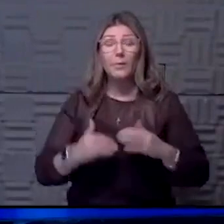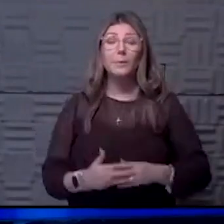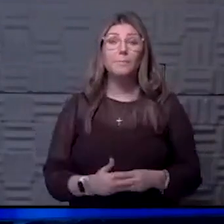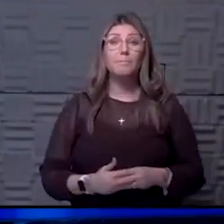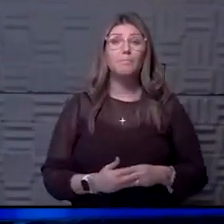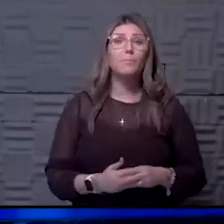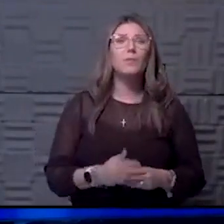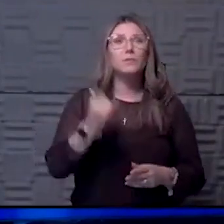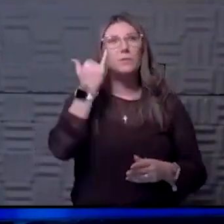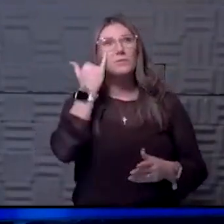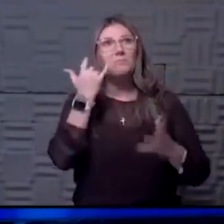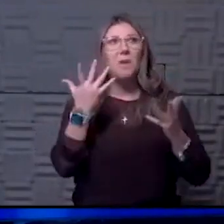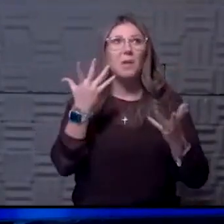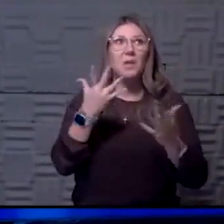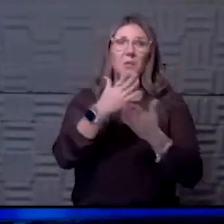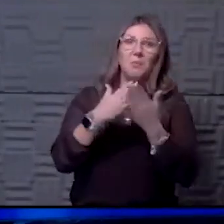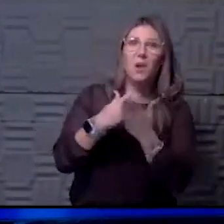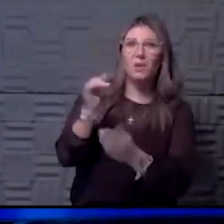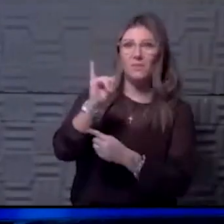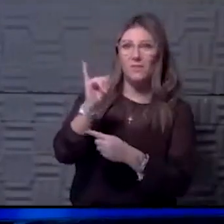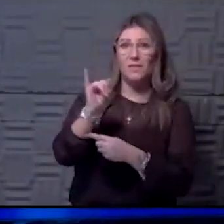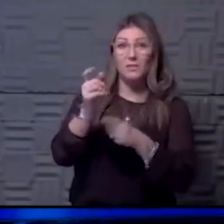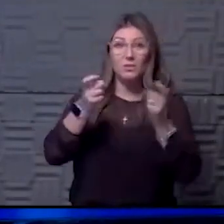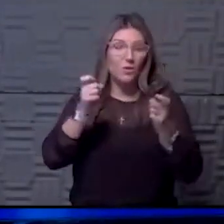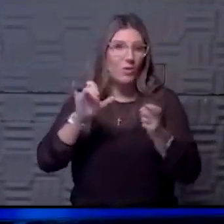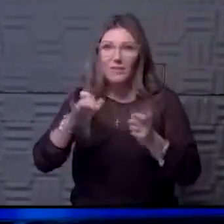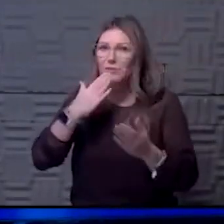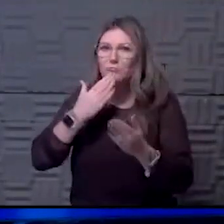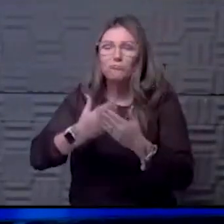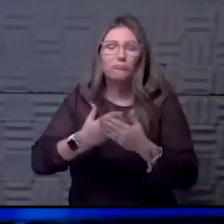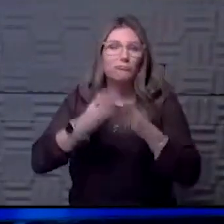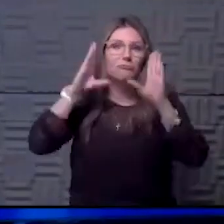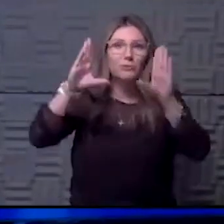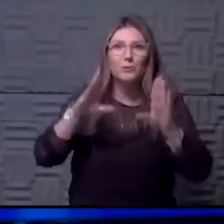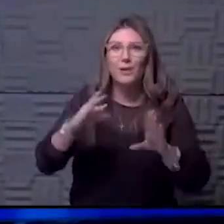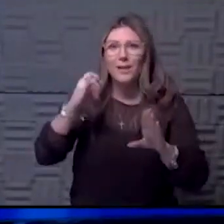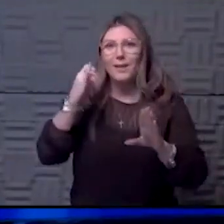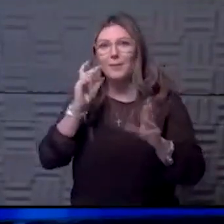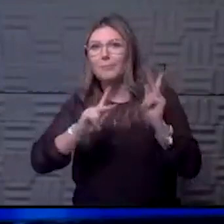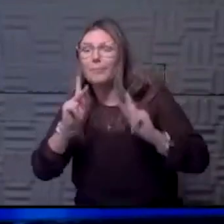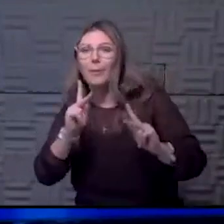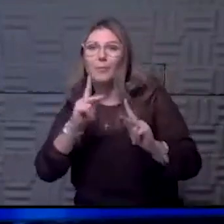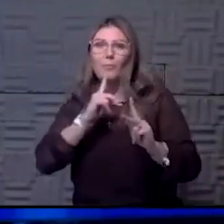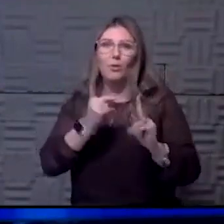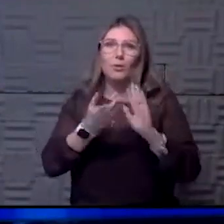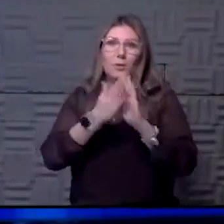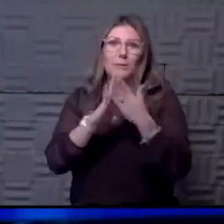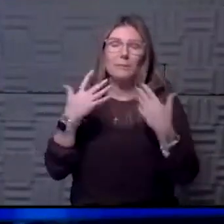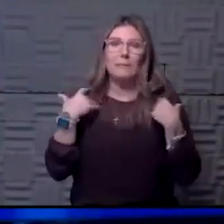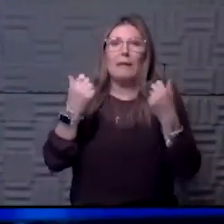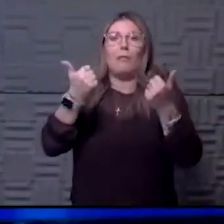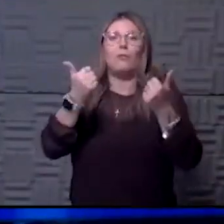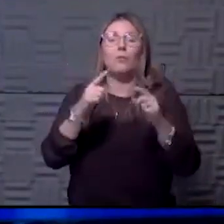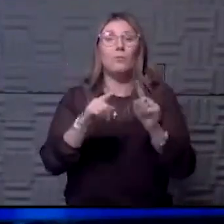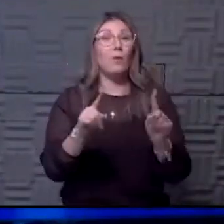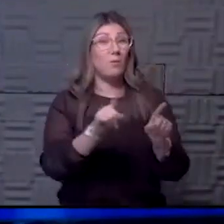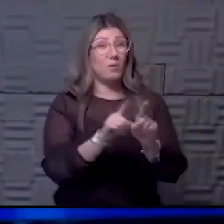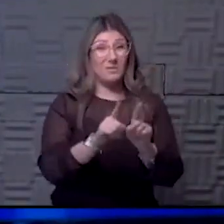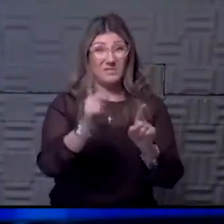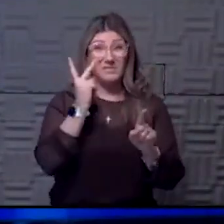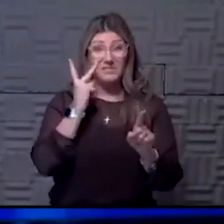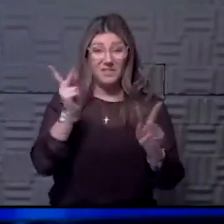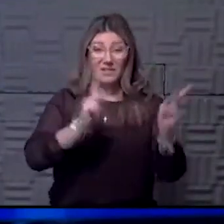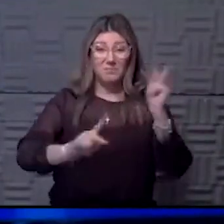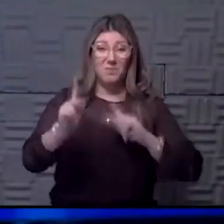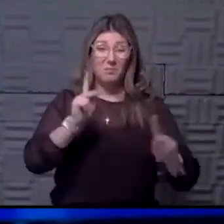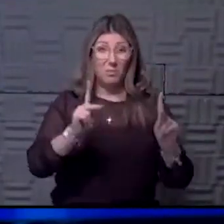think, okay, well, maybe part of that's infection control. Good, that's great because that means people are staying a little healthier. But also what we are seeing, people are